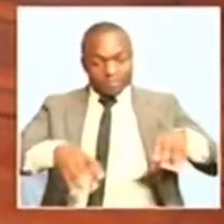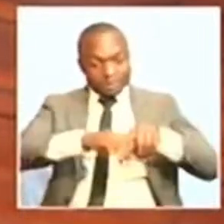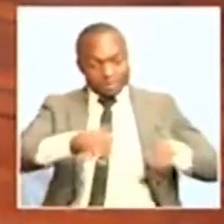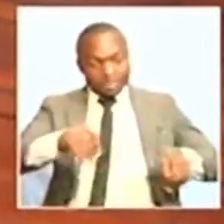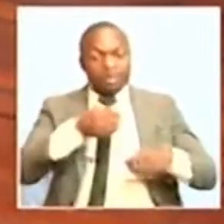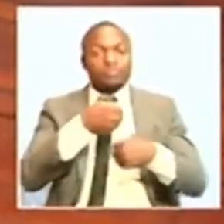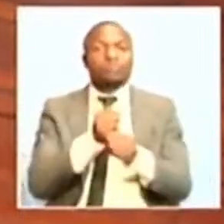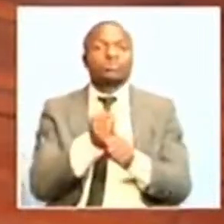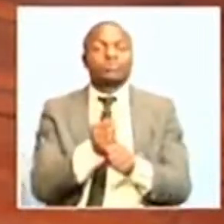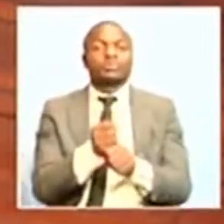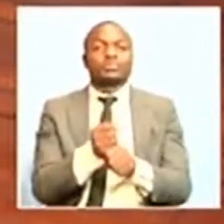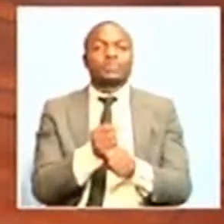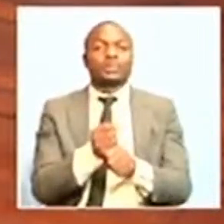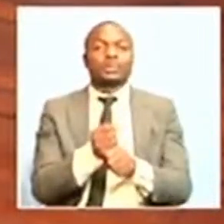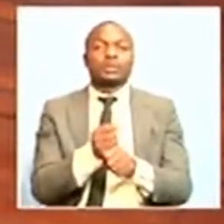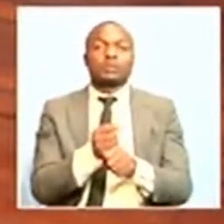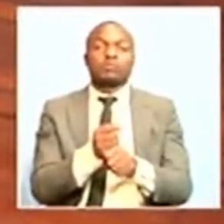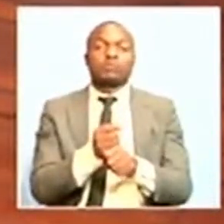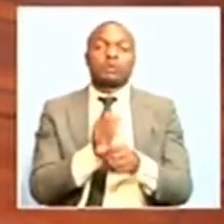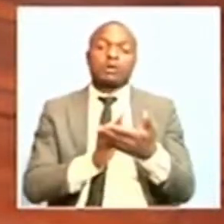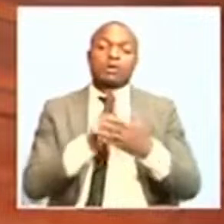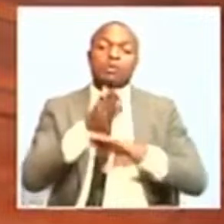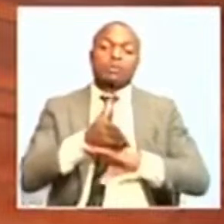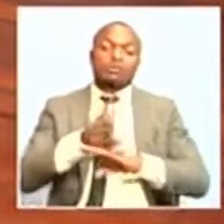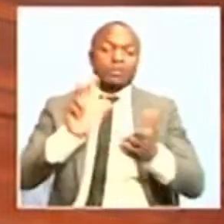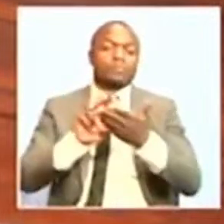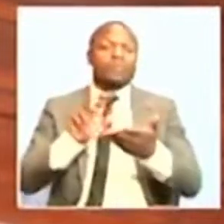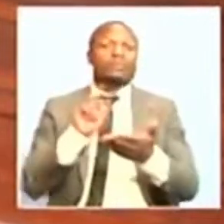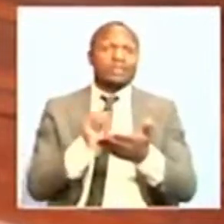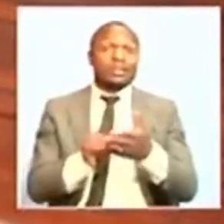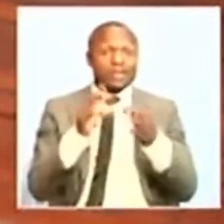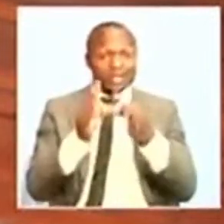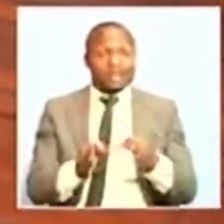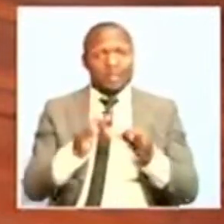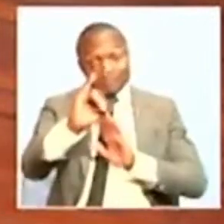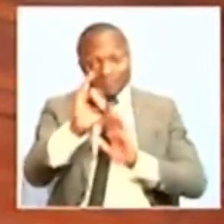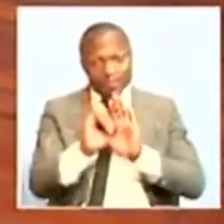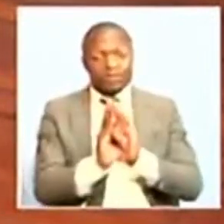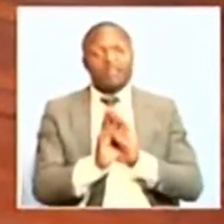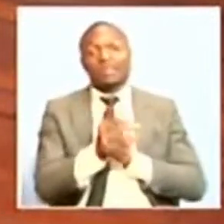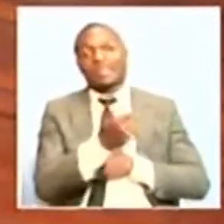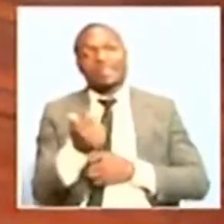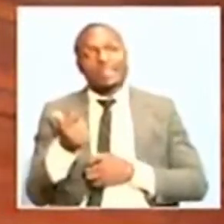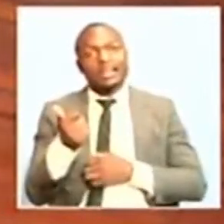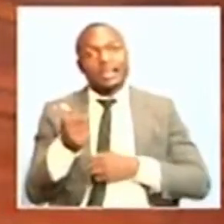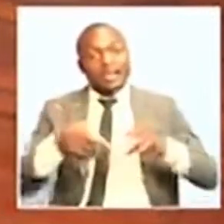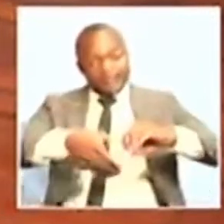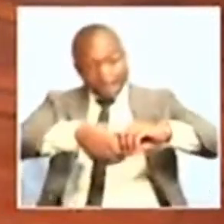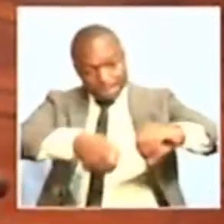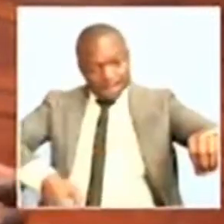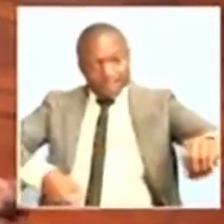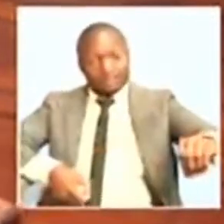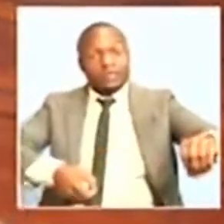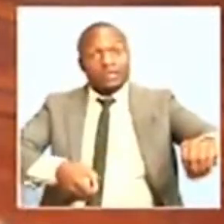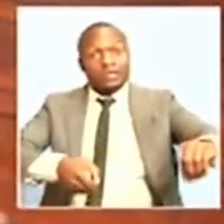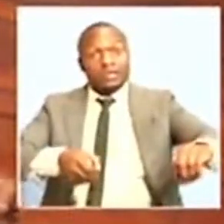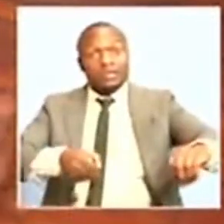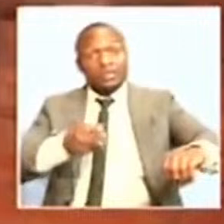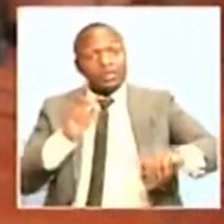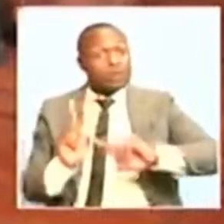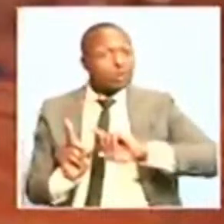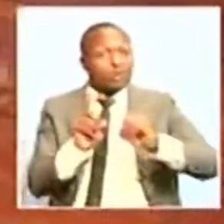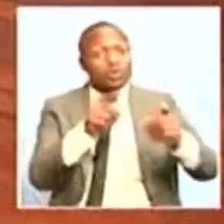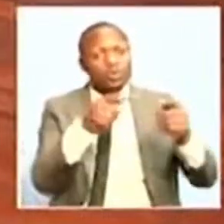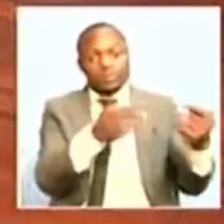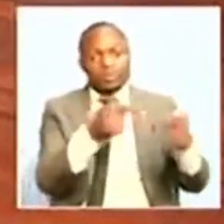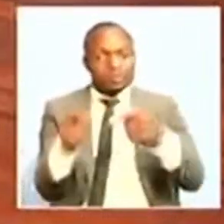At the end of the day, immediately you do this, it will mean if I'm going to import any pipe, you see if I go into game or I go